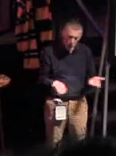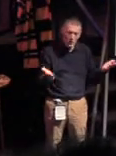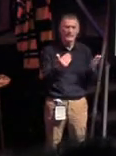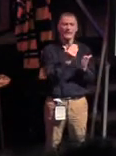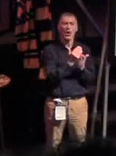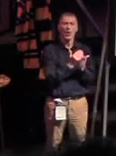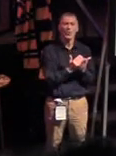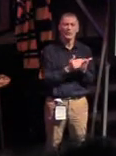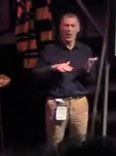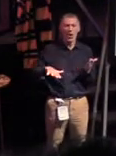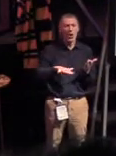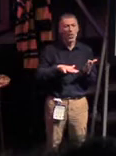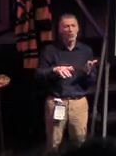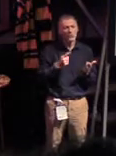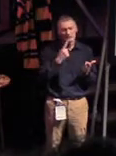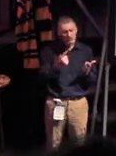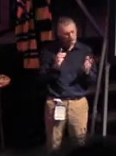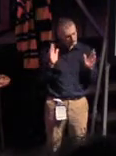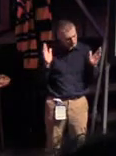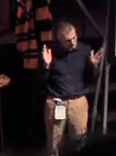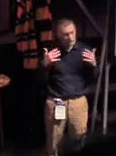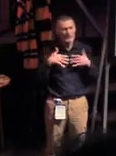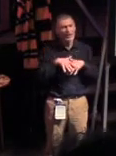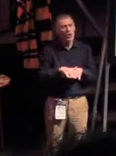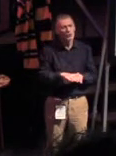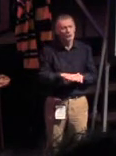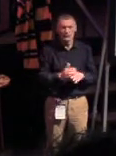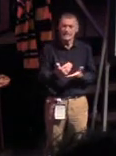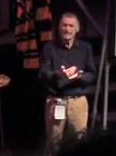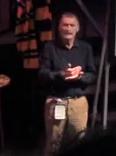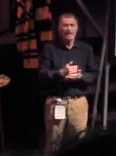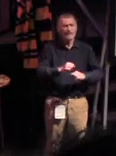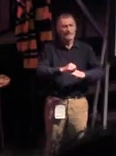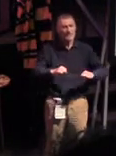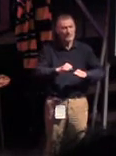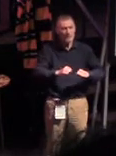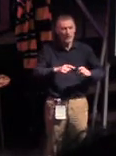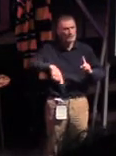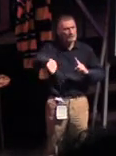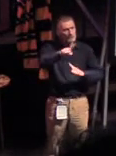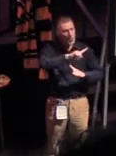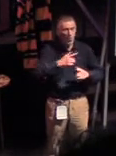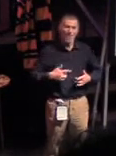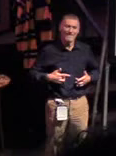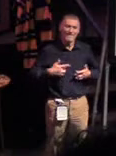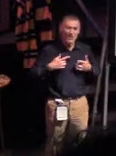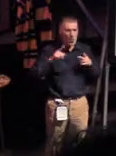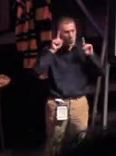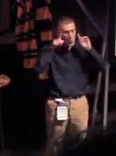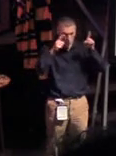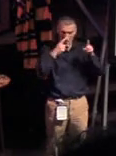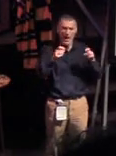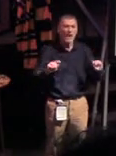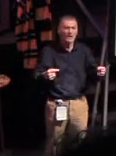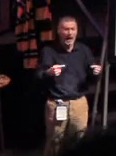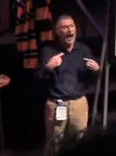it's designed in the spirit of inclusion to enable the creation of a safe space in which all voices can be heard, and an environment in which opposing views